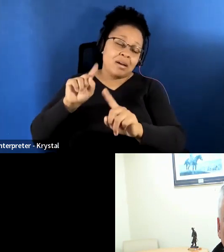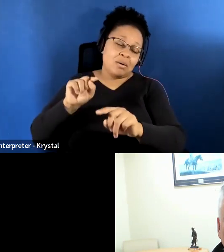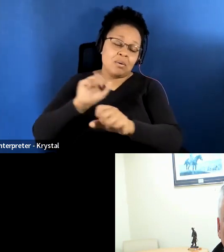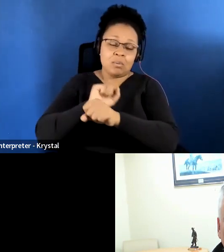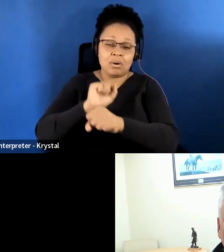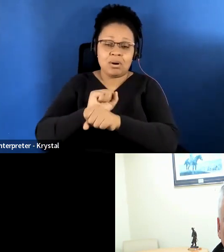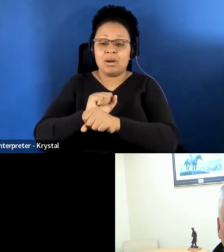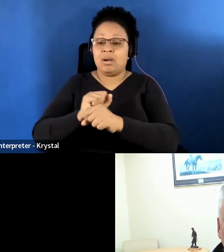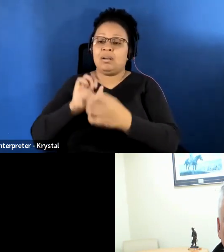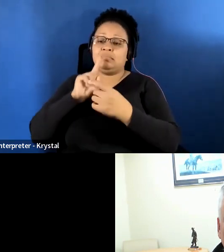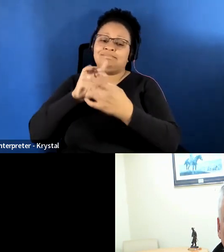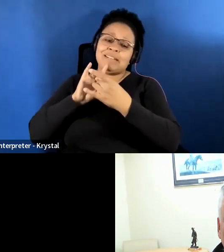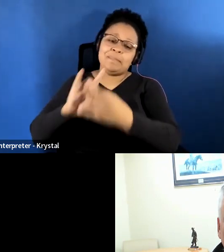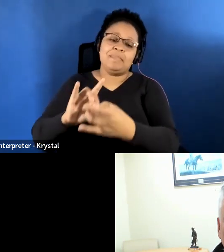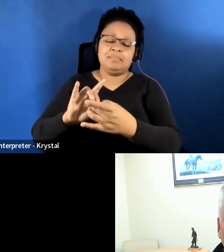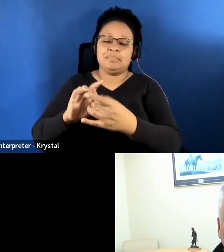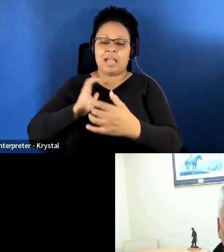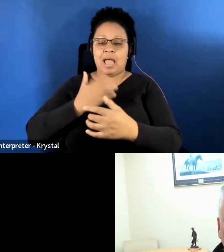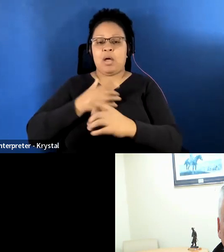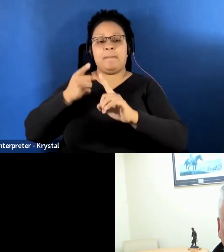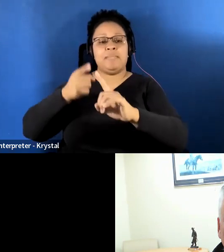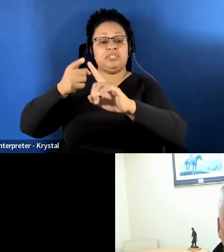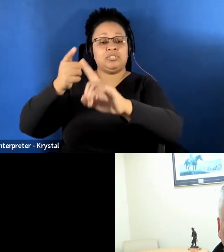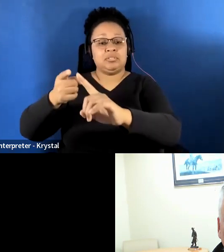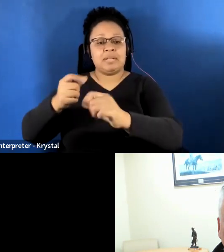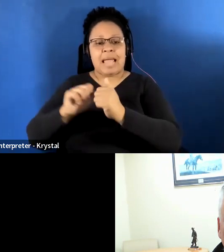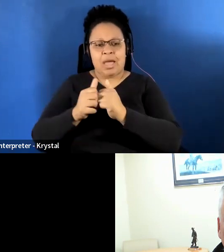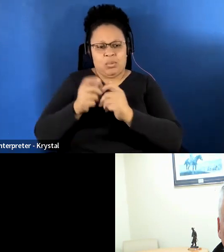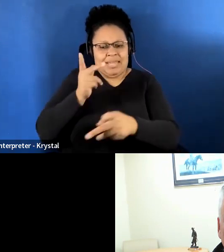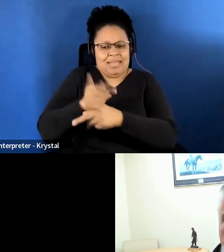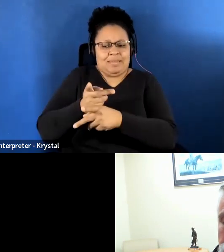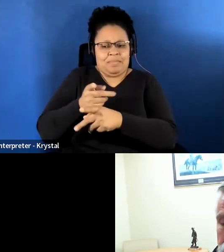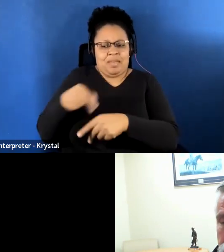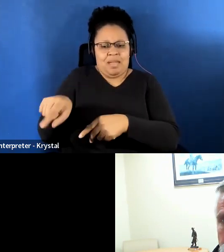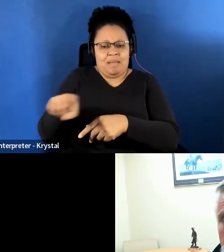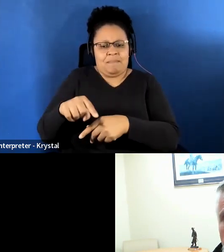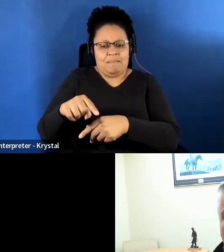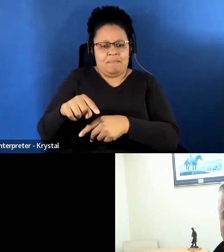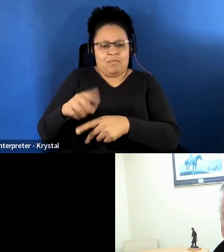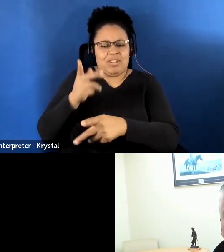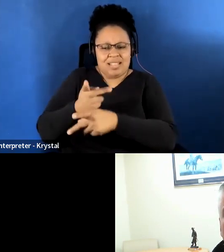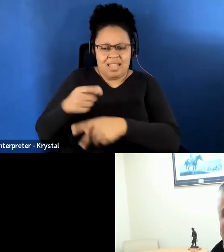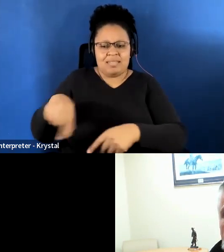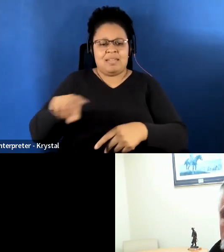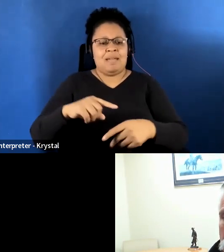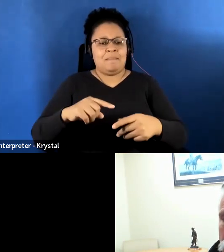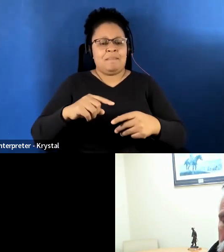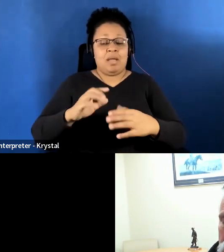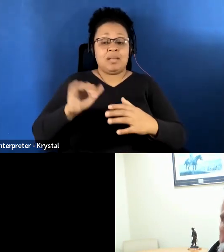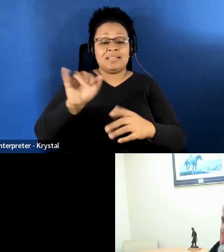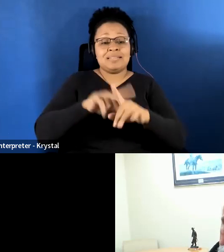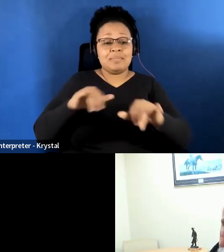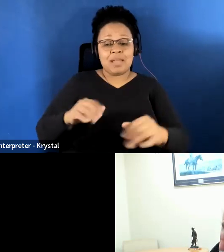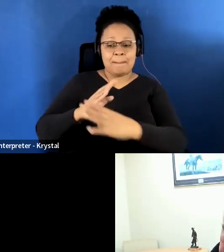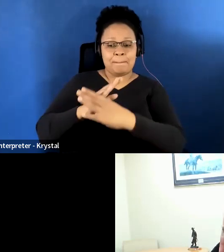committed to our mission? How do we retain them, and how do we protect them from